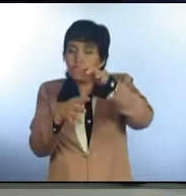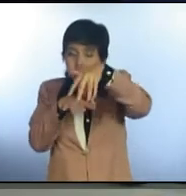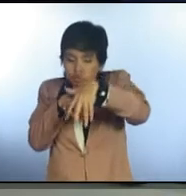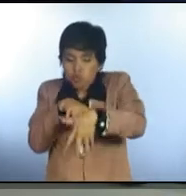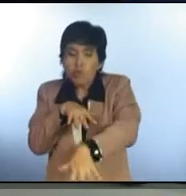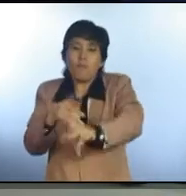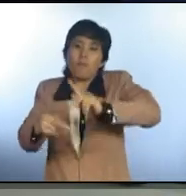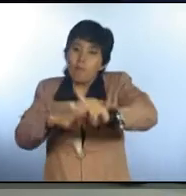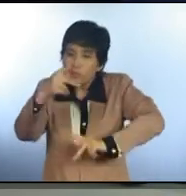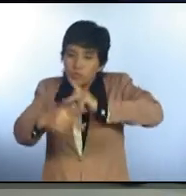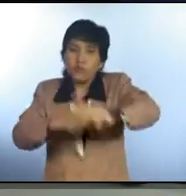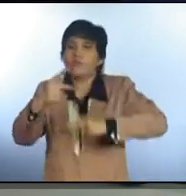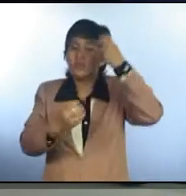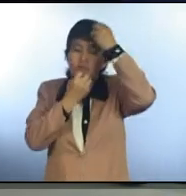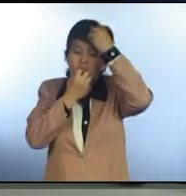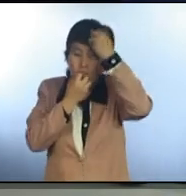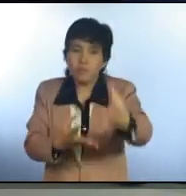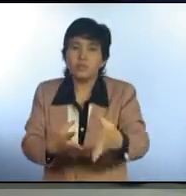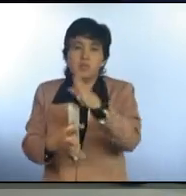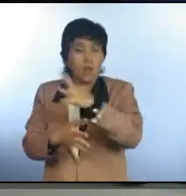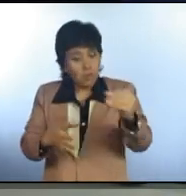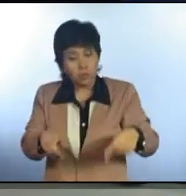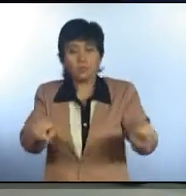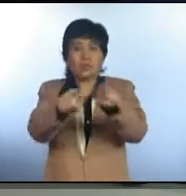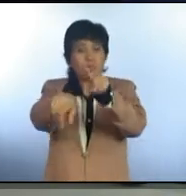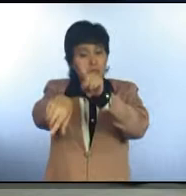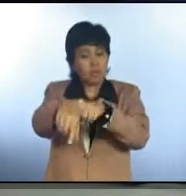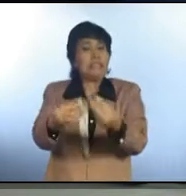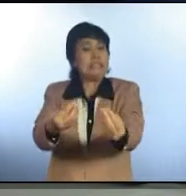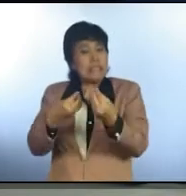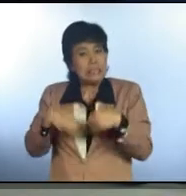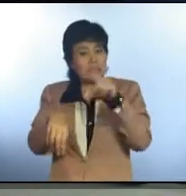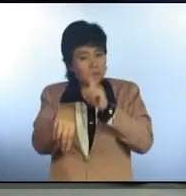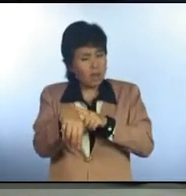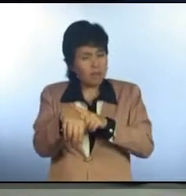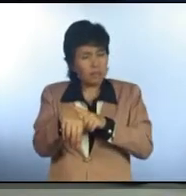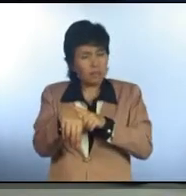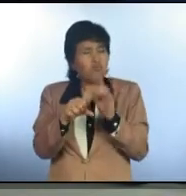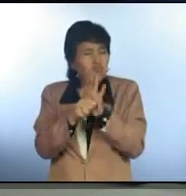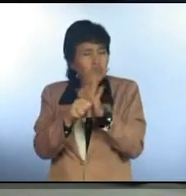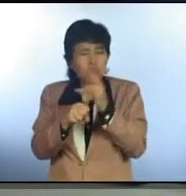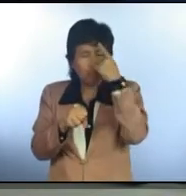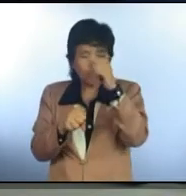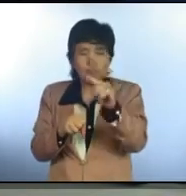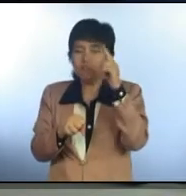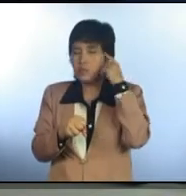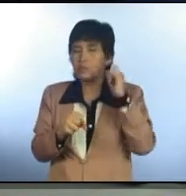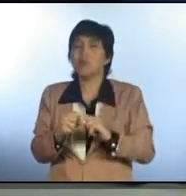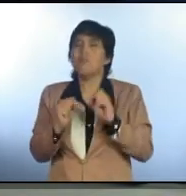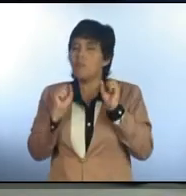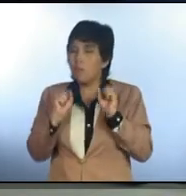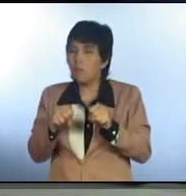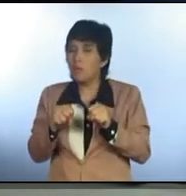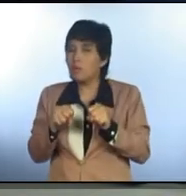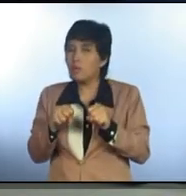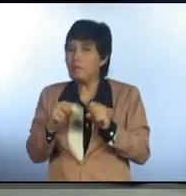to process the information. Also, the time. Given the time is sufficient enough, the person would be able